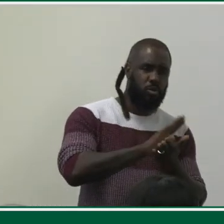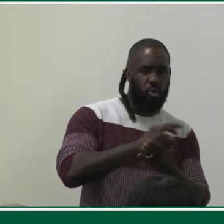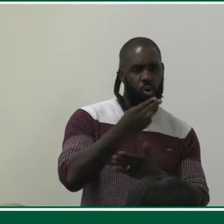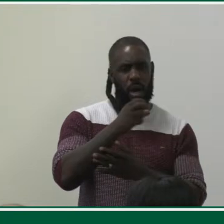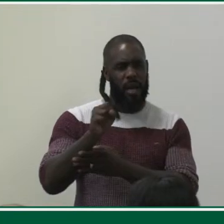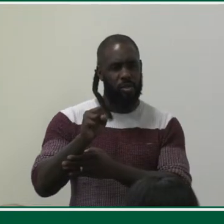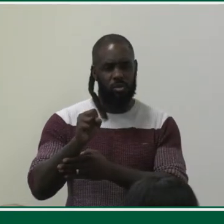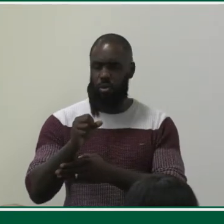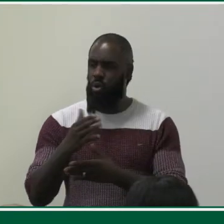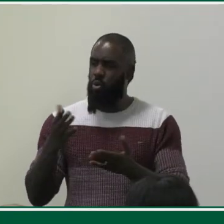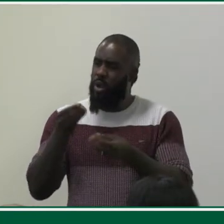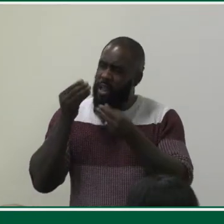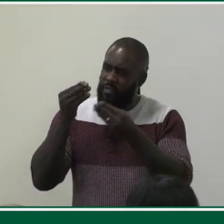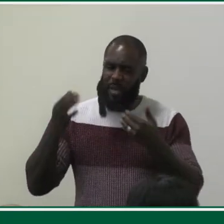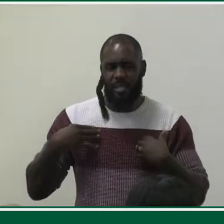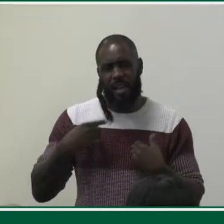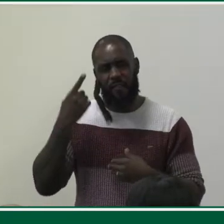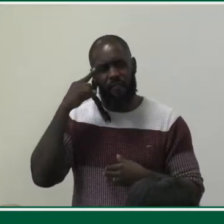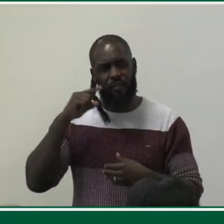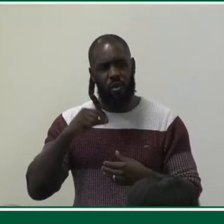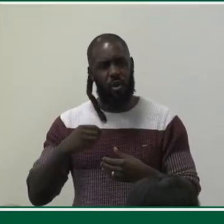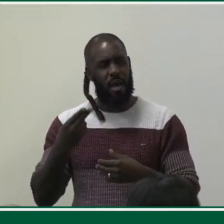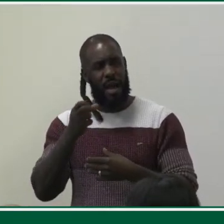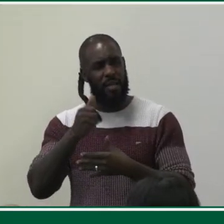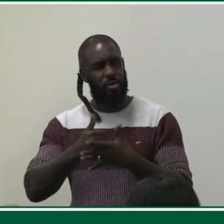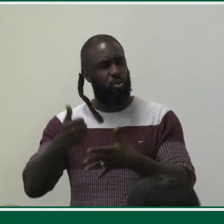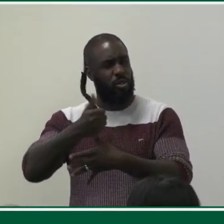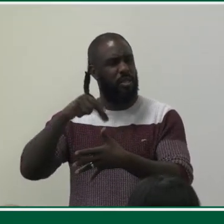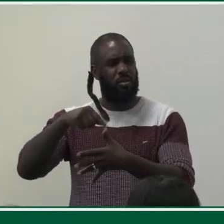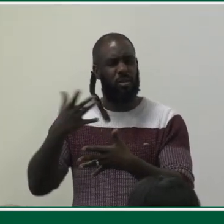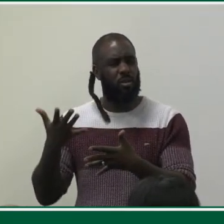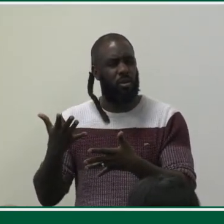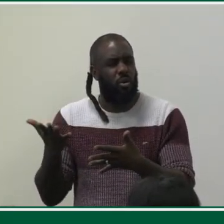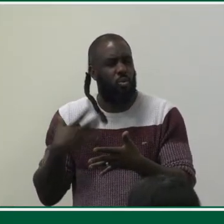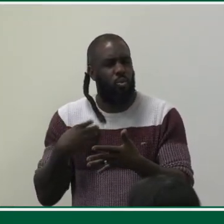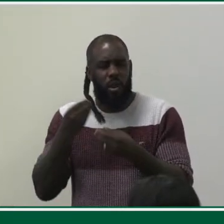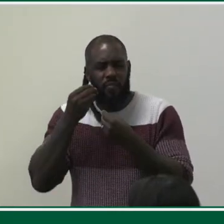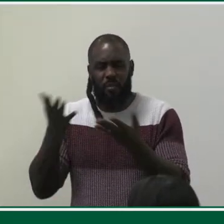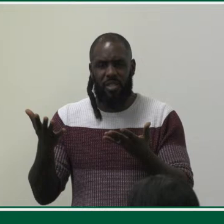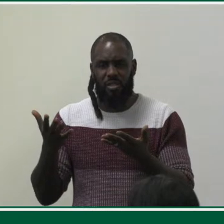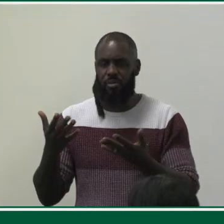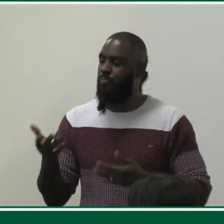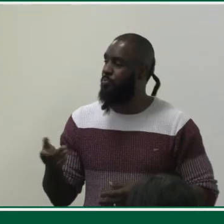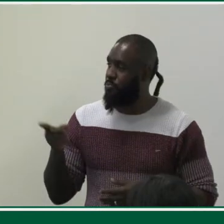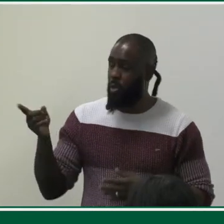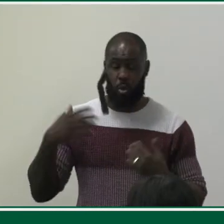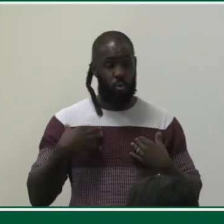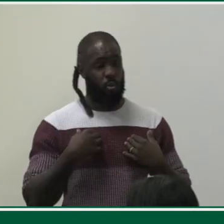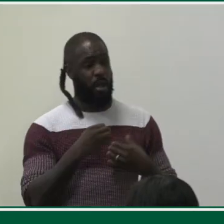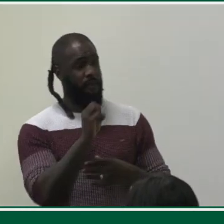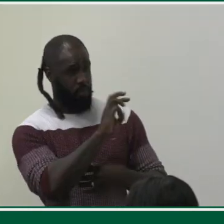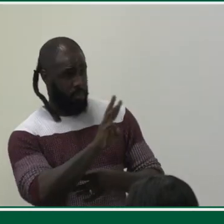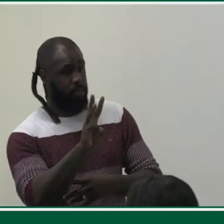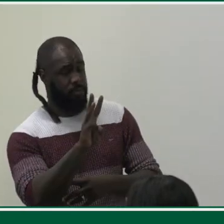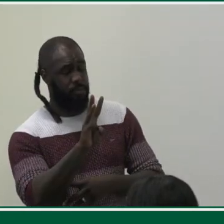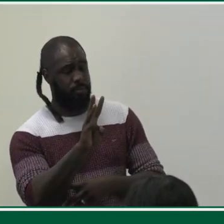high school seniors? Okay, we have a website, and on the